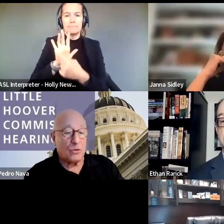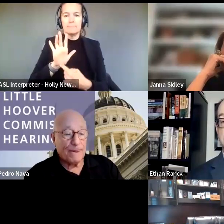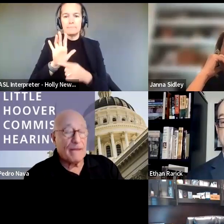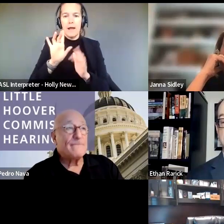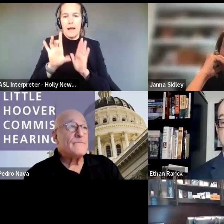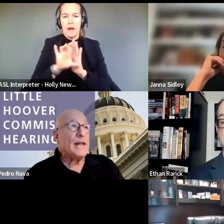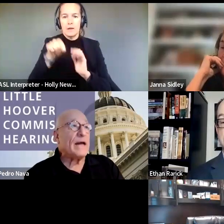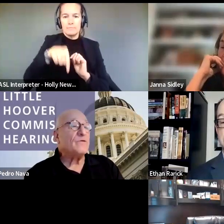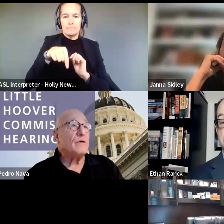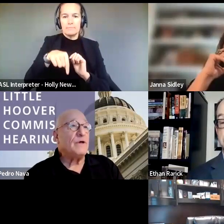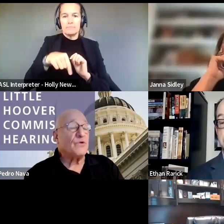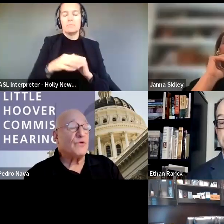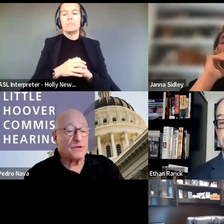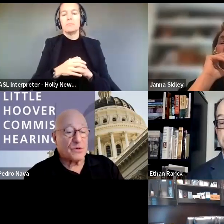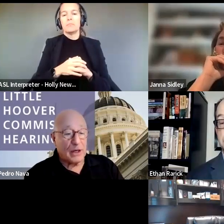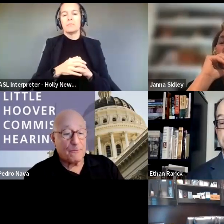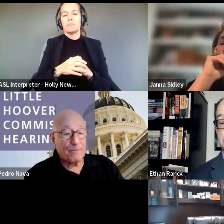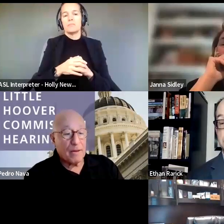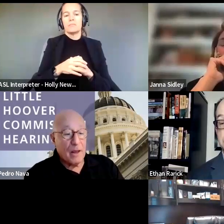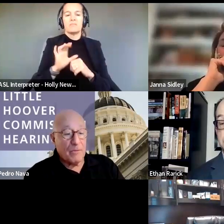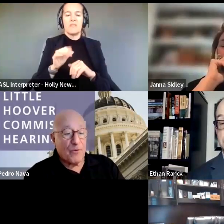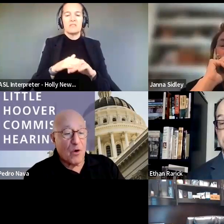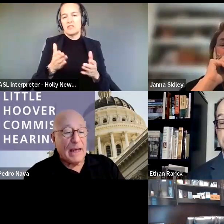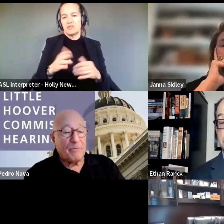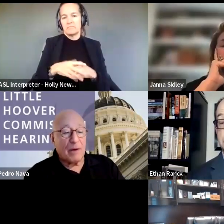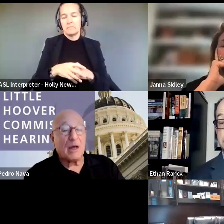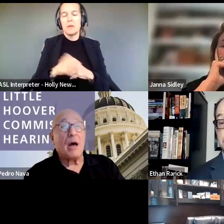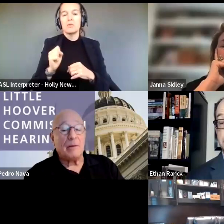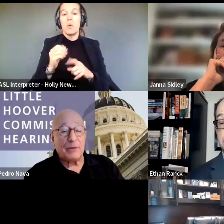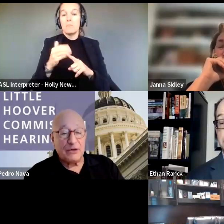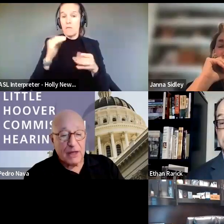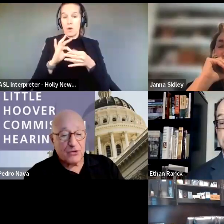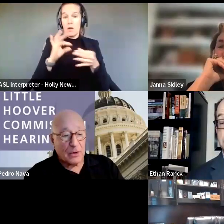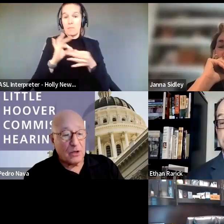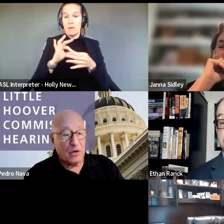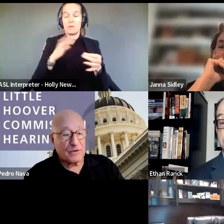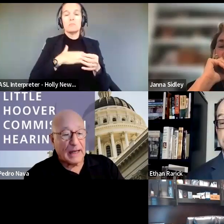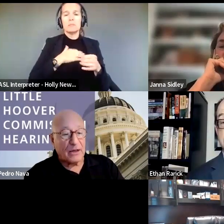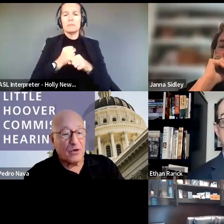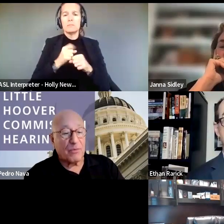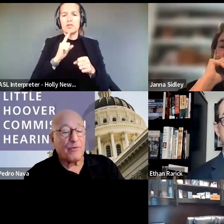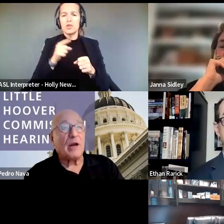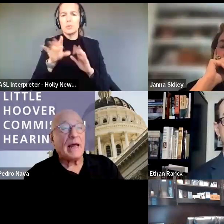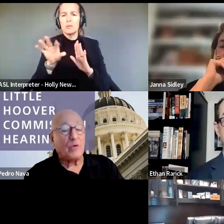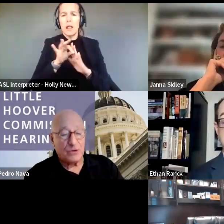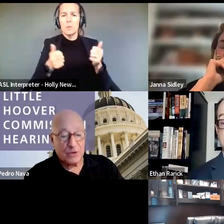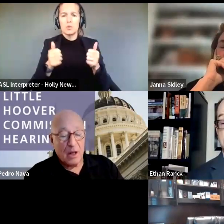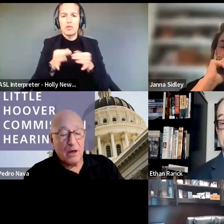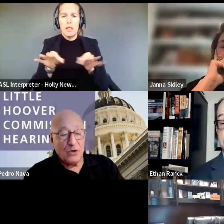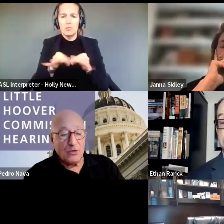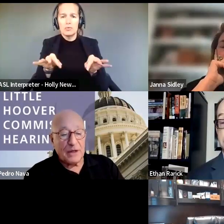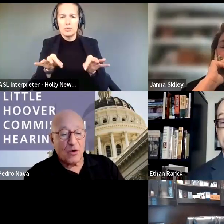queue. And that is featured on the screen. Before making public comment, please make sure that you have selected your preferred